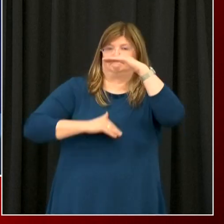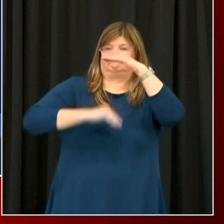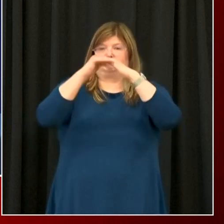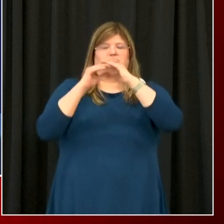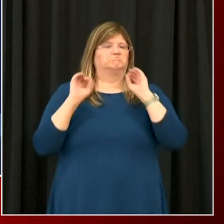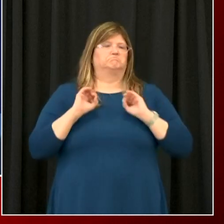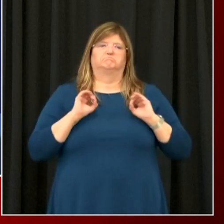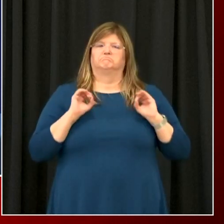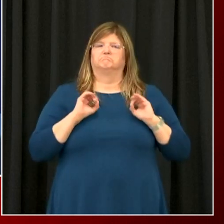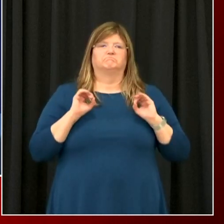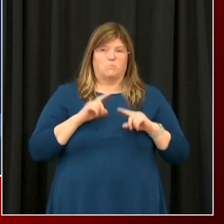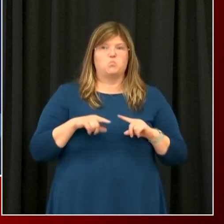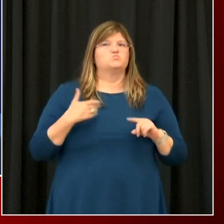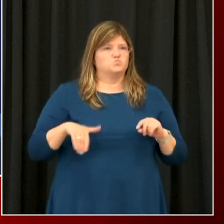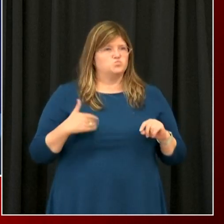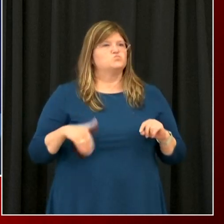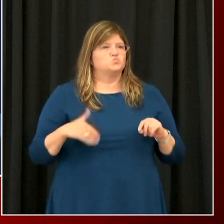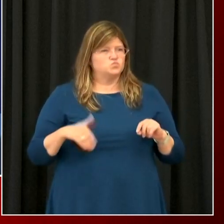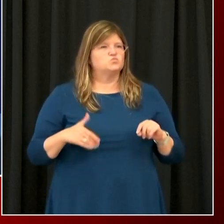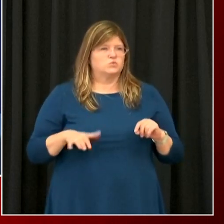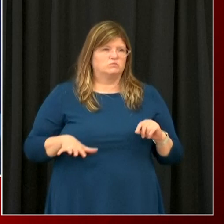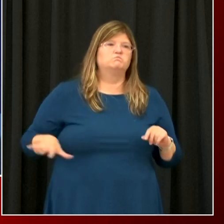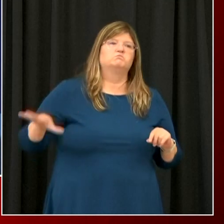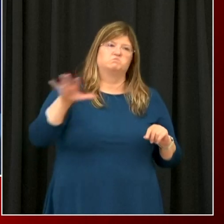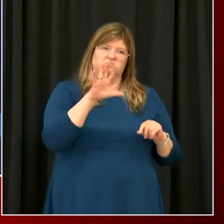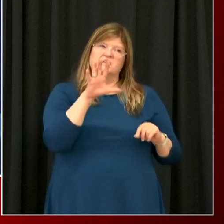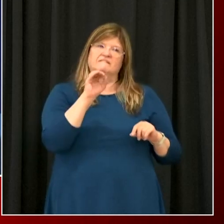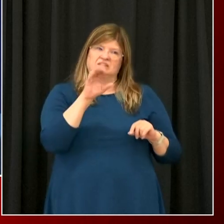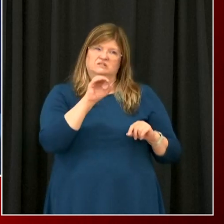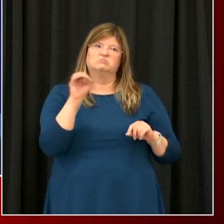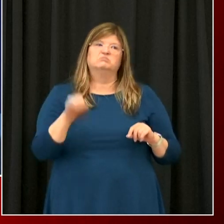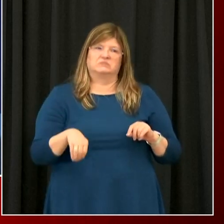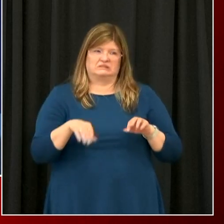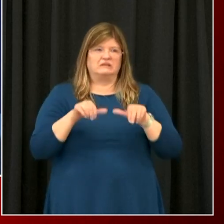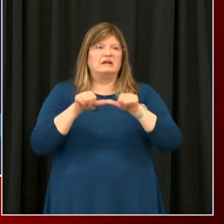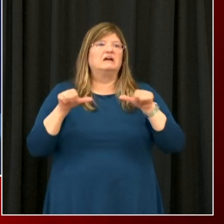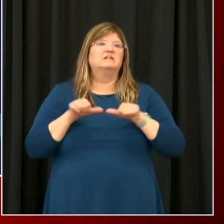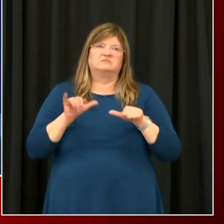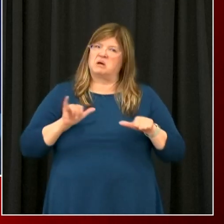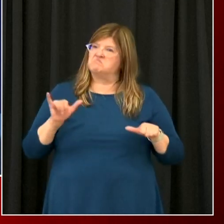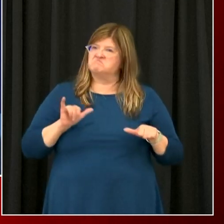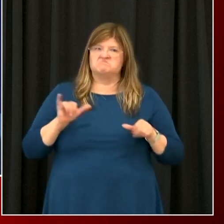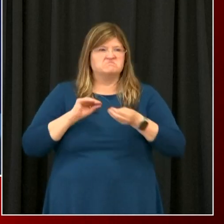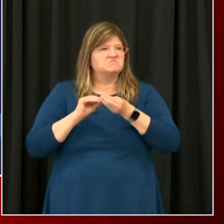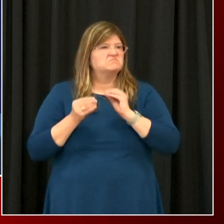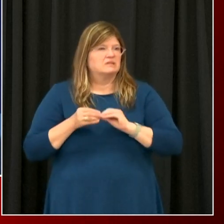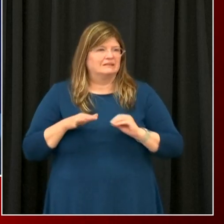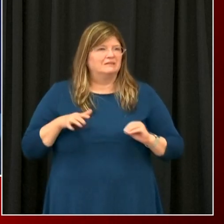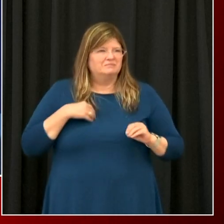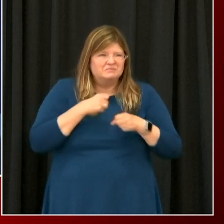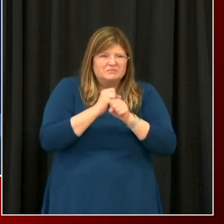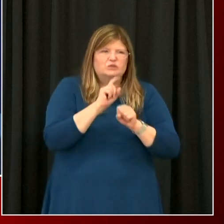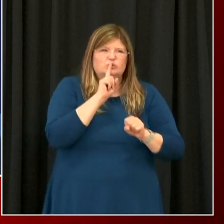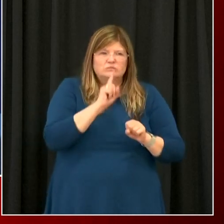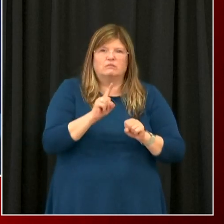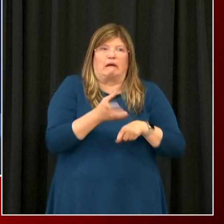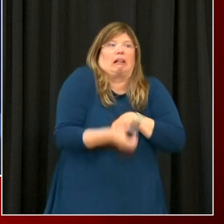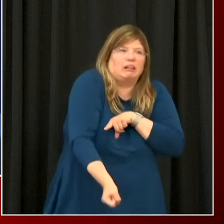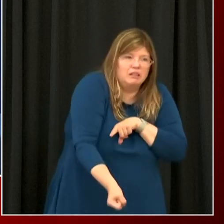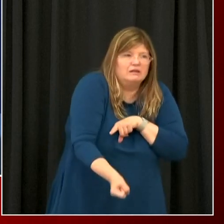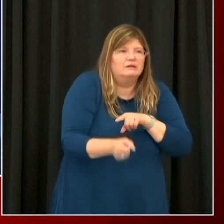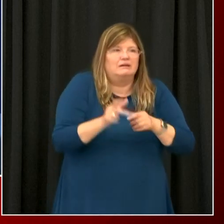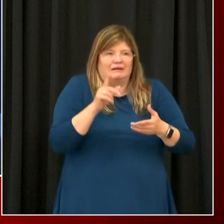the country are similar to us in that regard, we want to make sure that we aren't dipping very low to where we're only having 300, 400